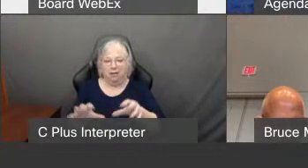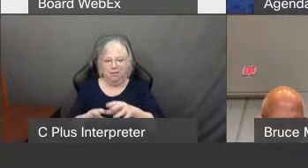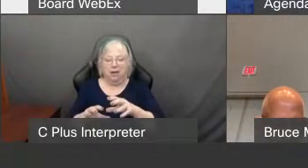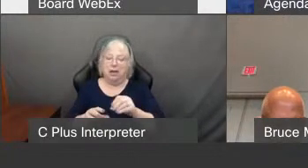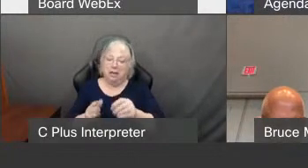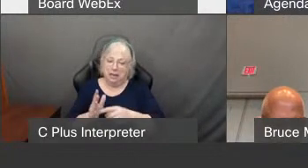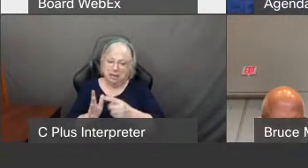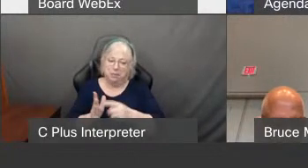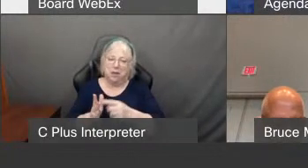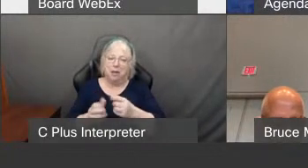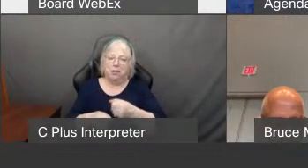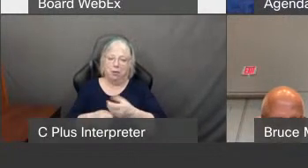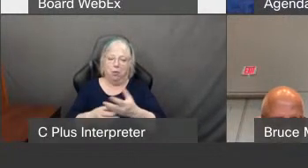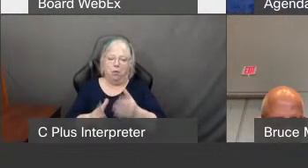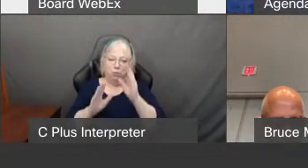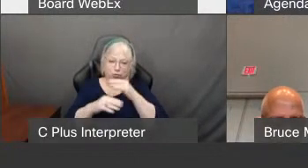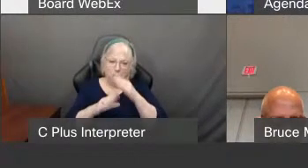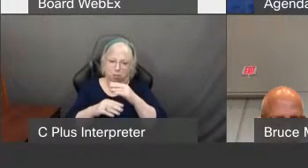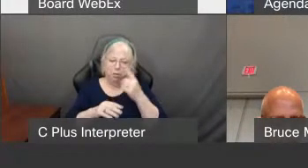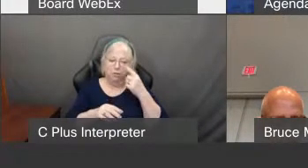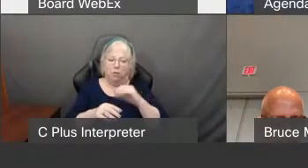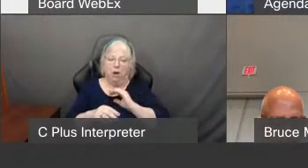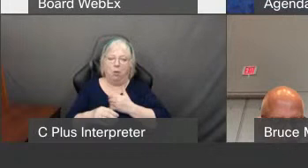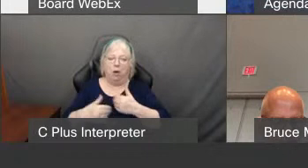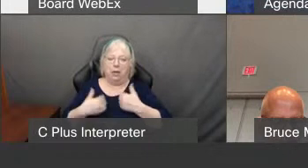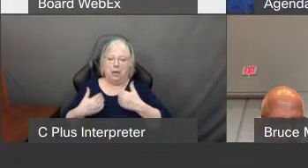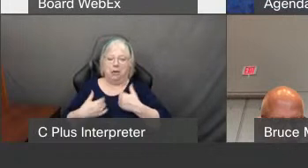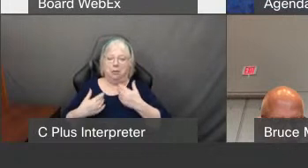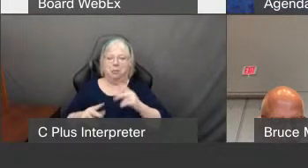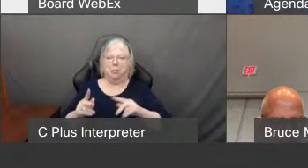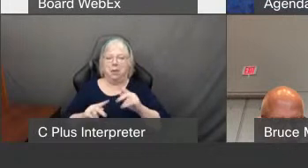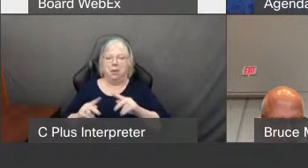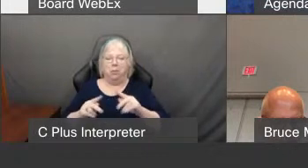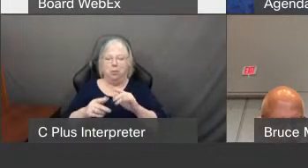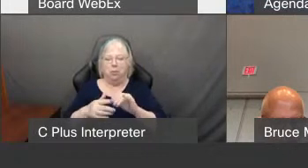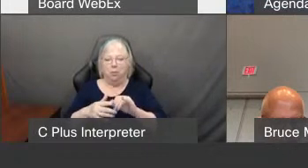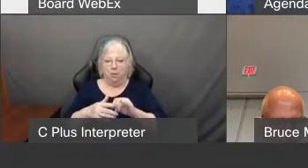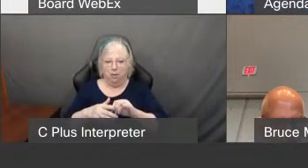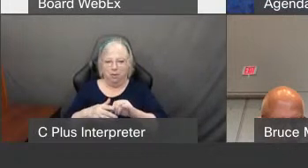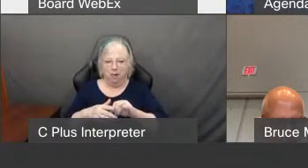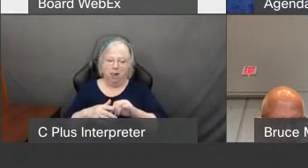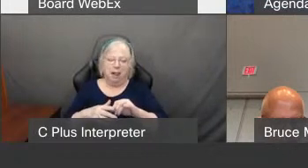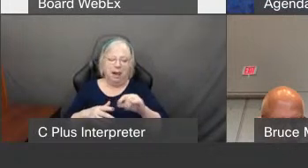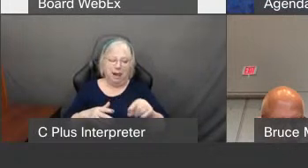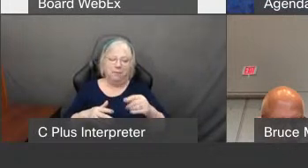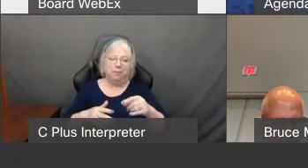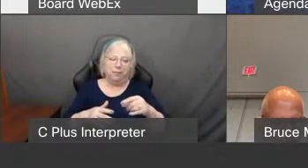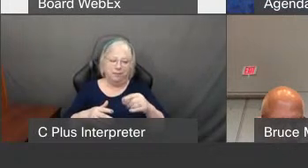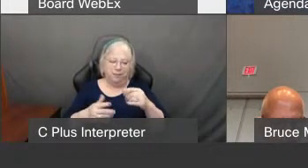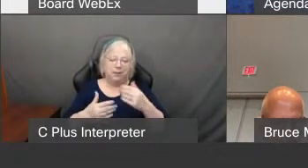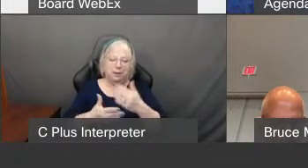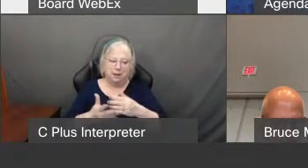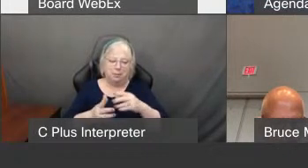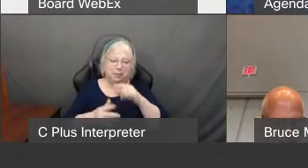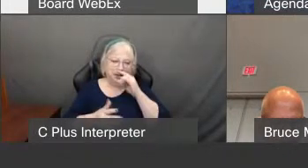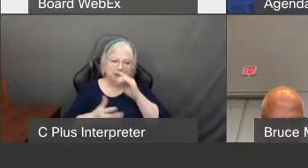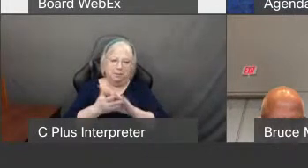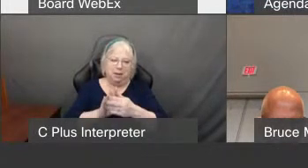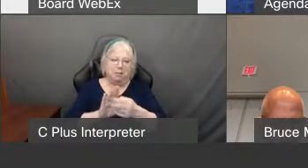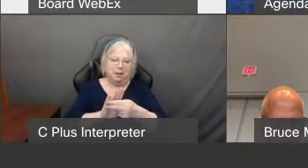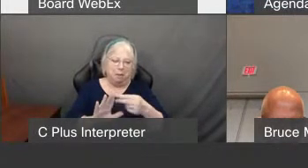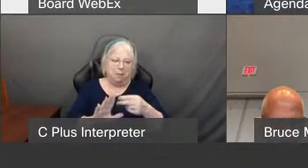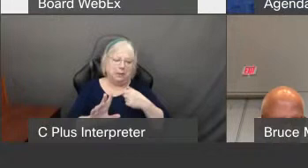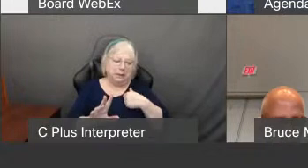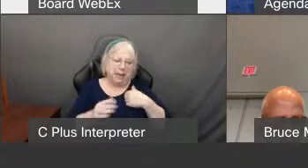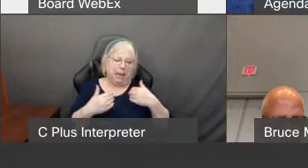trouble because they come from those communities that are real interactive and they're interactive and they get labeled as having behavioral problems. And I really do